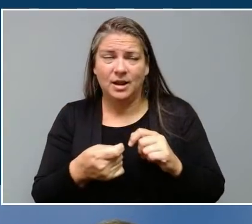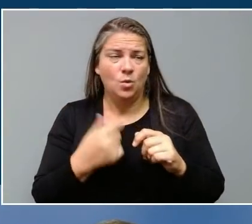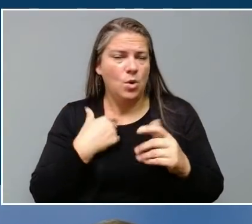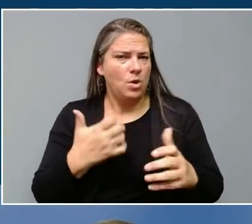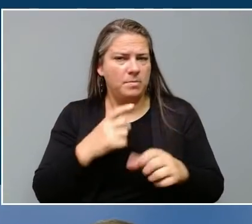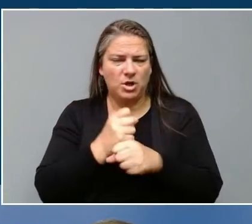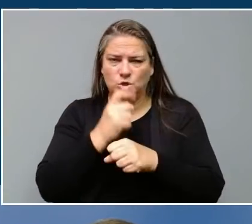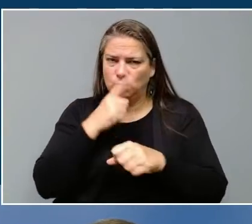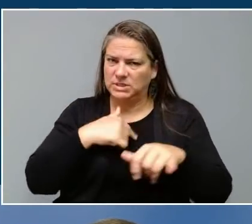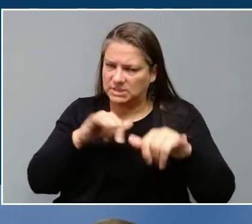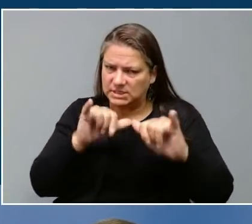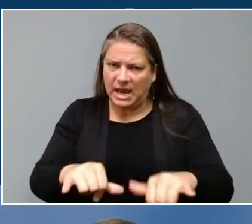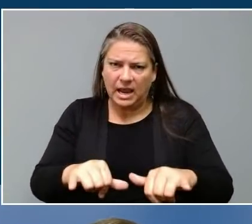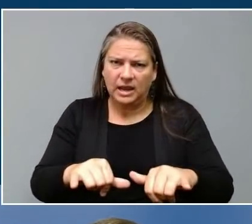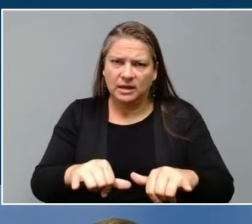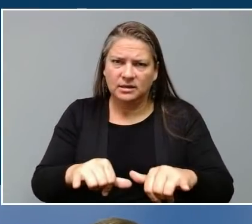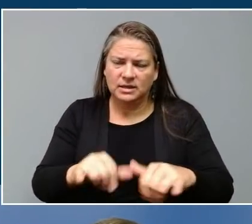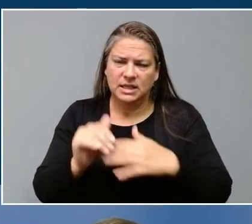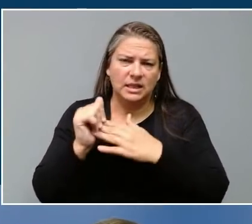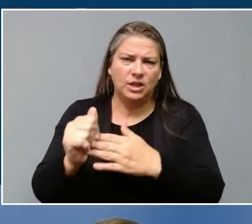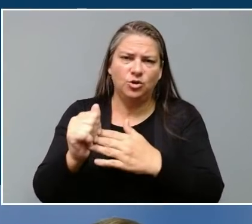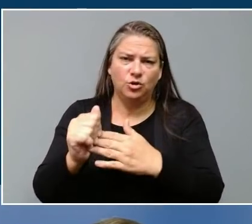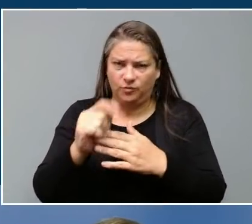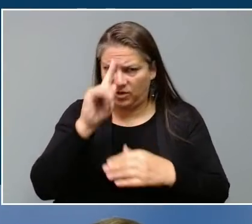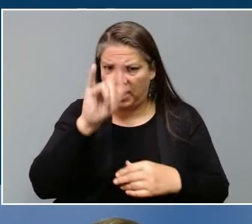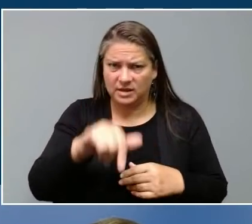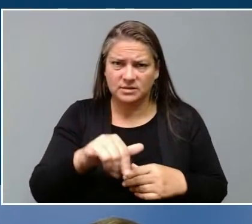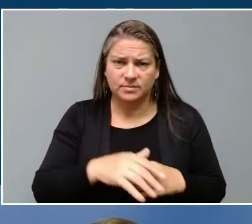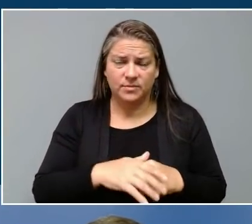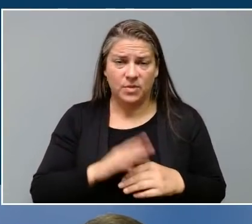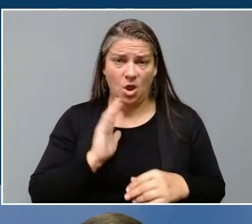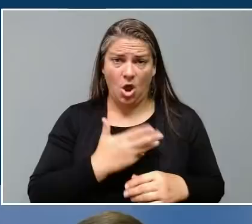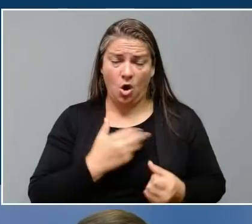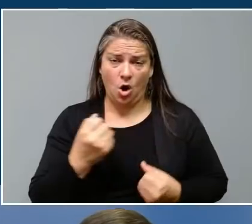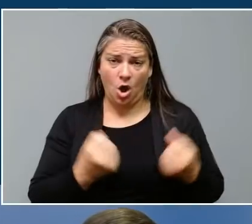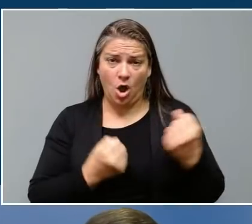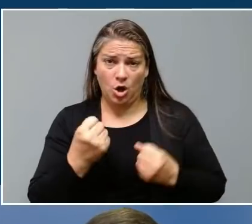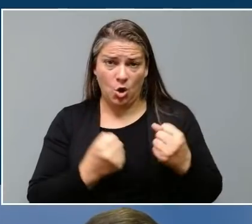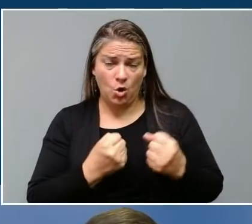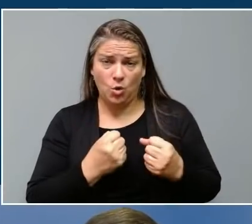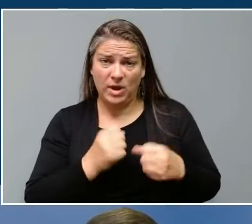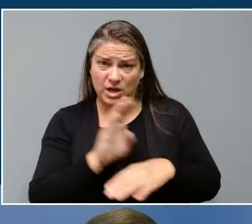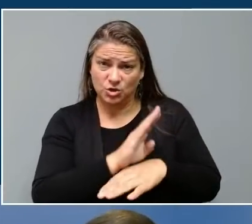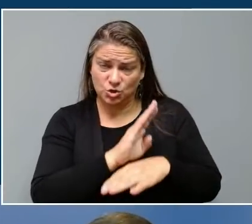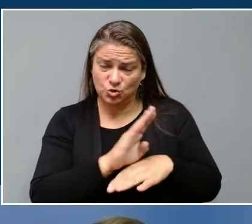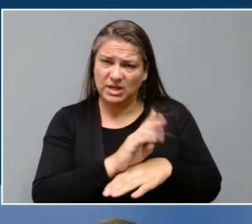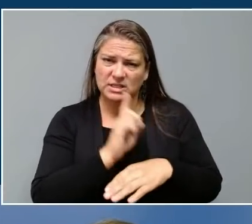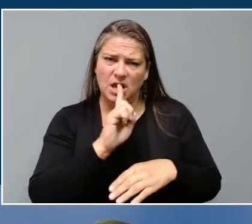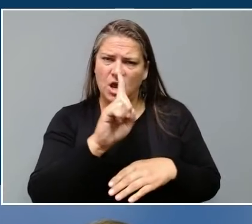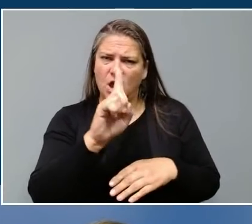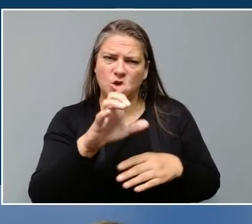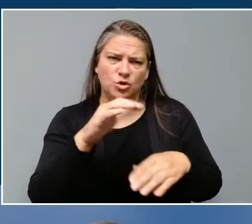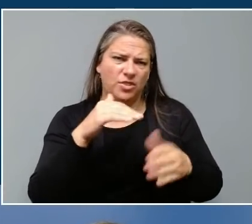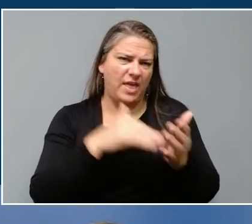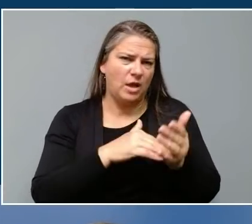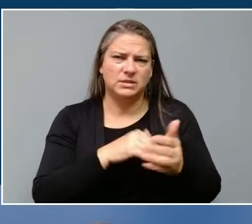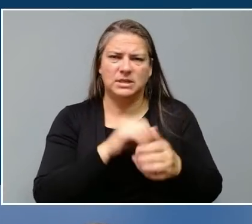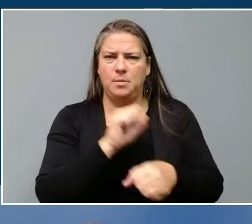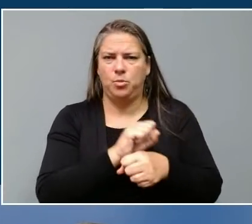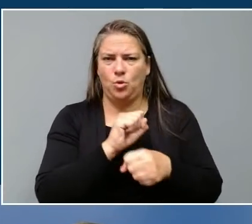position as a leader. Right now, our auto industry employs about 100,000 Kentuckians